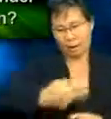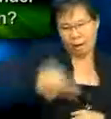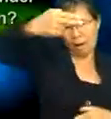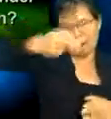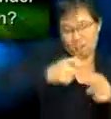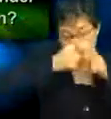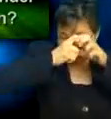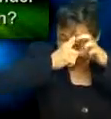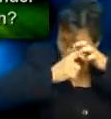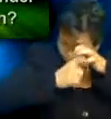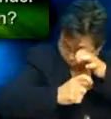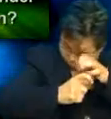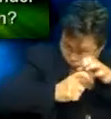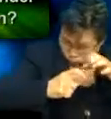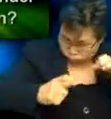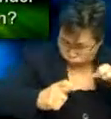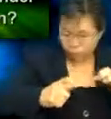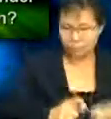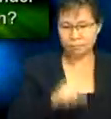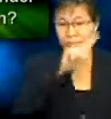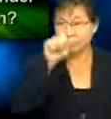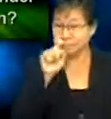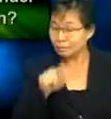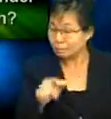high magnification?